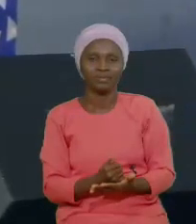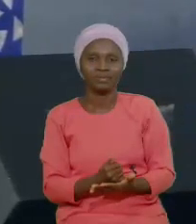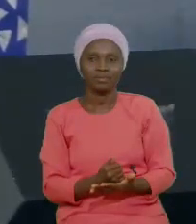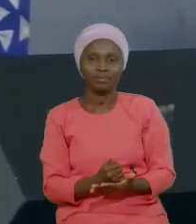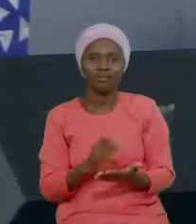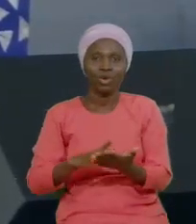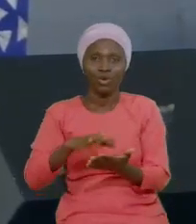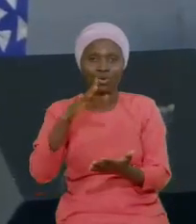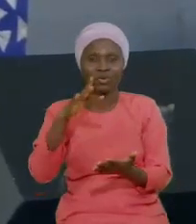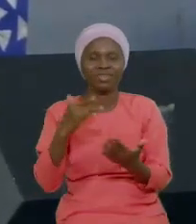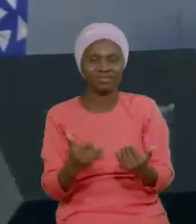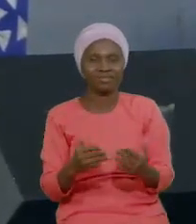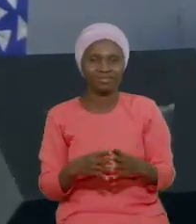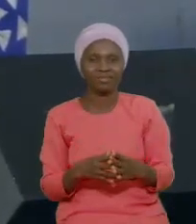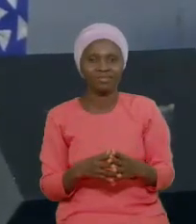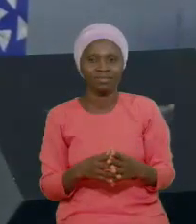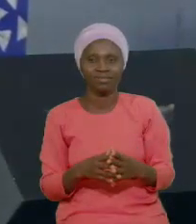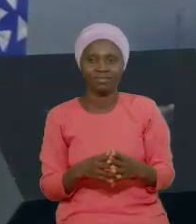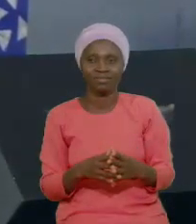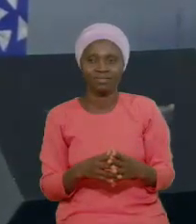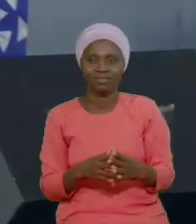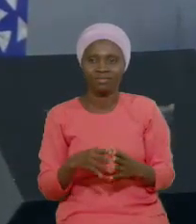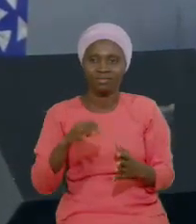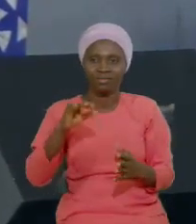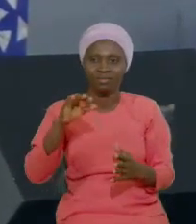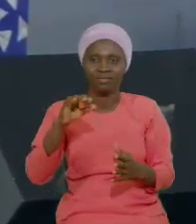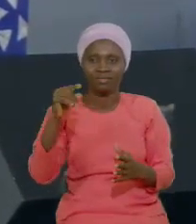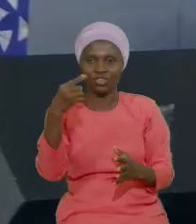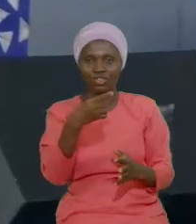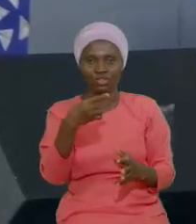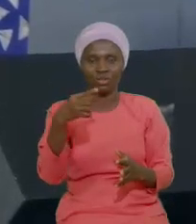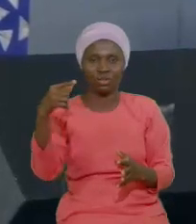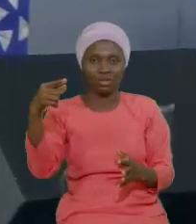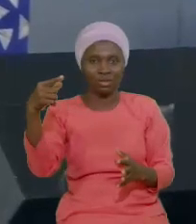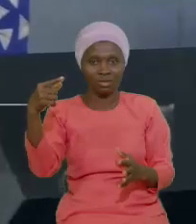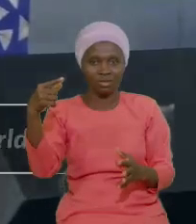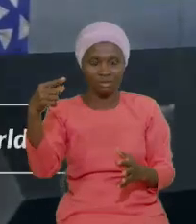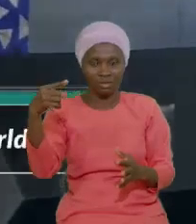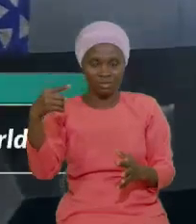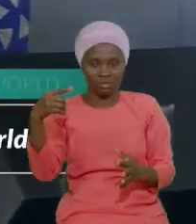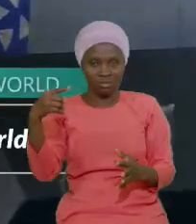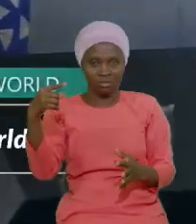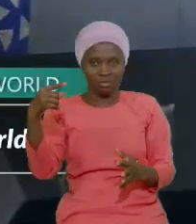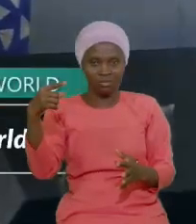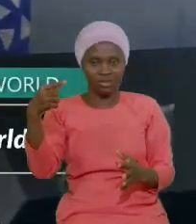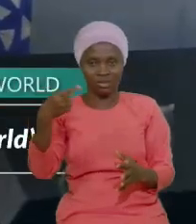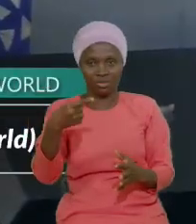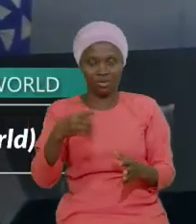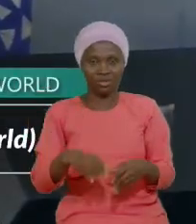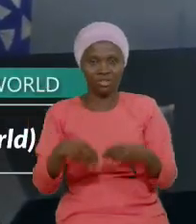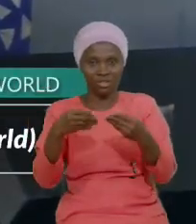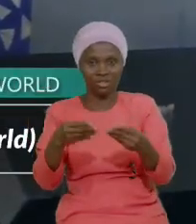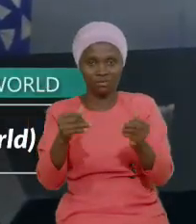Glory now. G, give with faith in God.